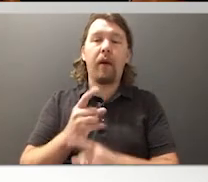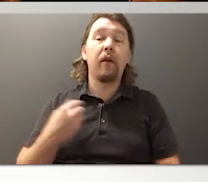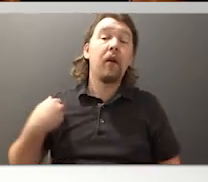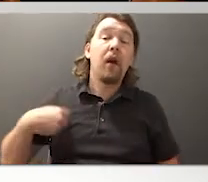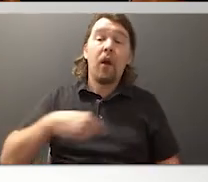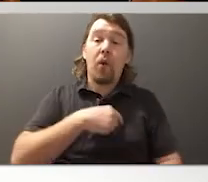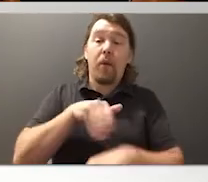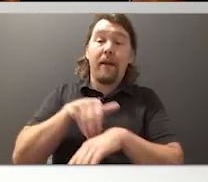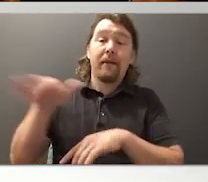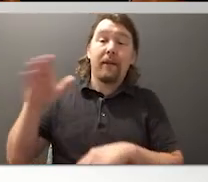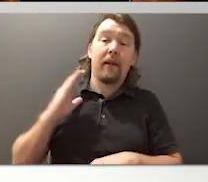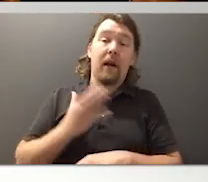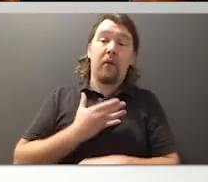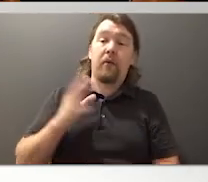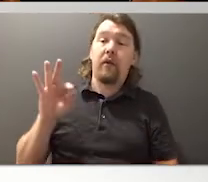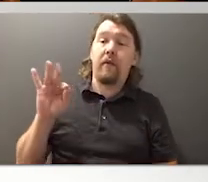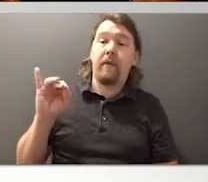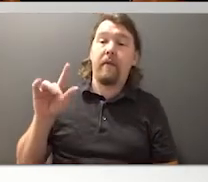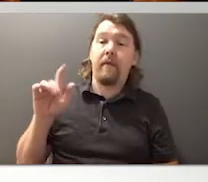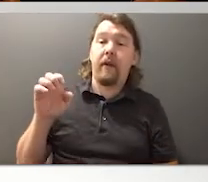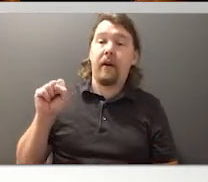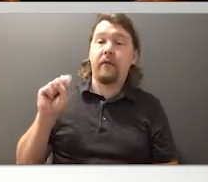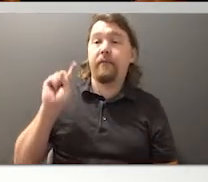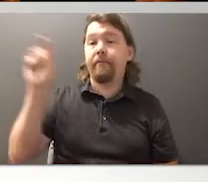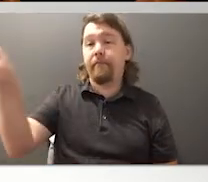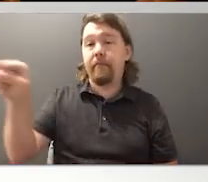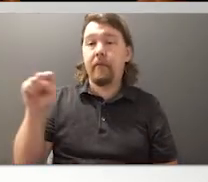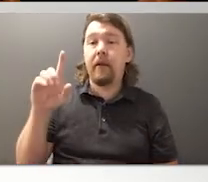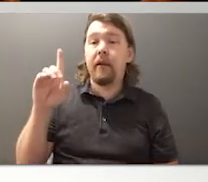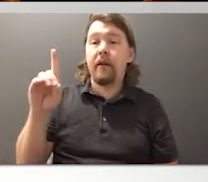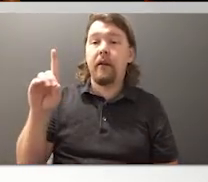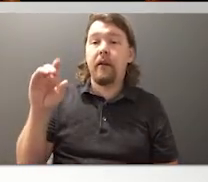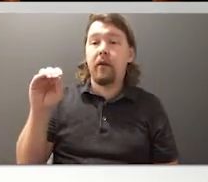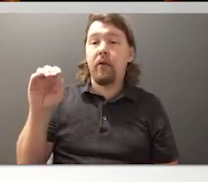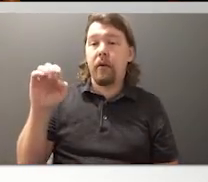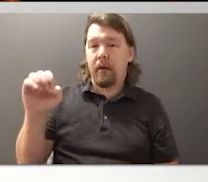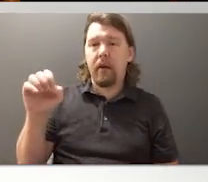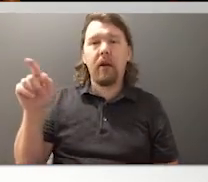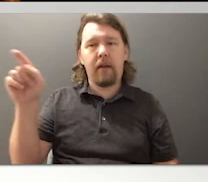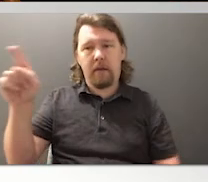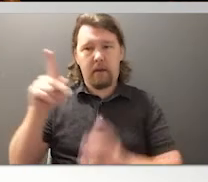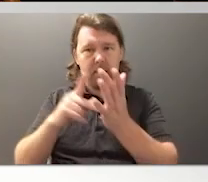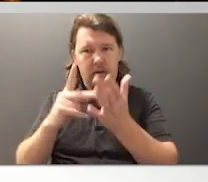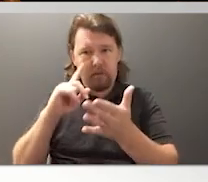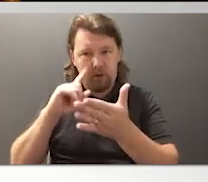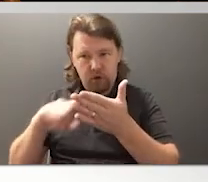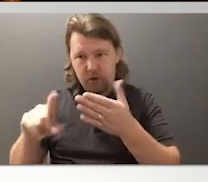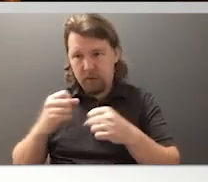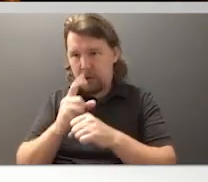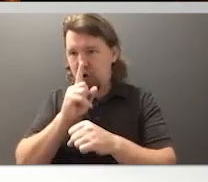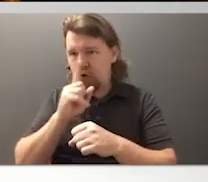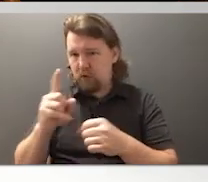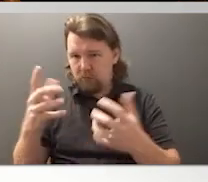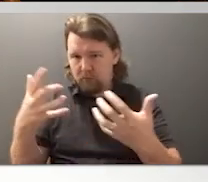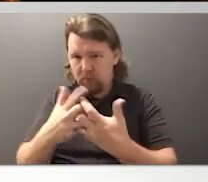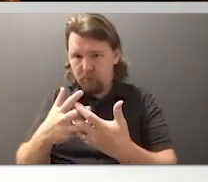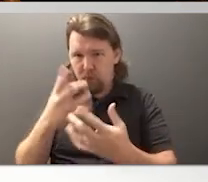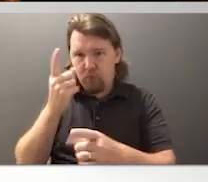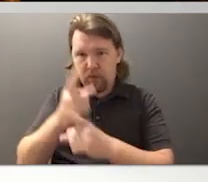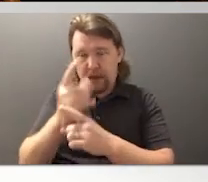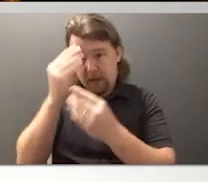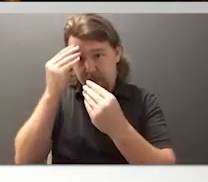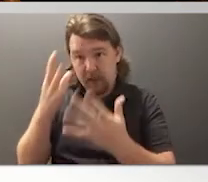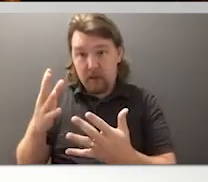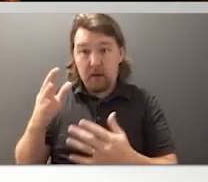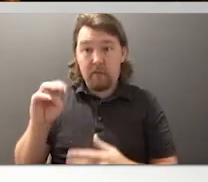Right. DOE has to have it on record. Right. So we send our files to the DOE, and then they cross-check, make sure